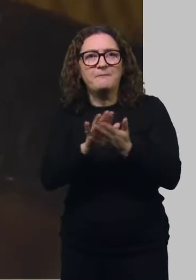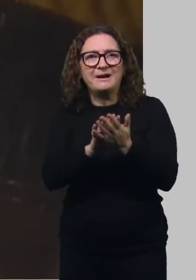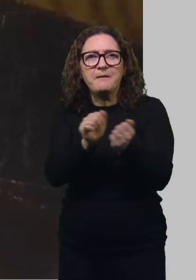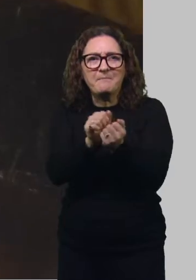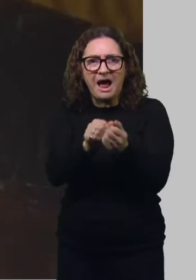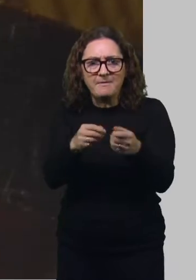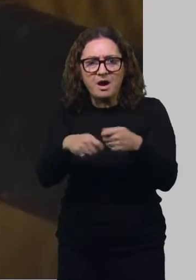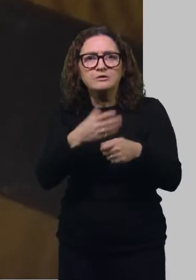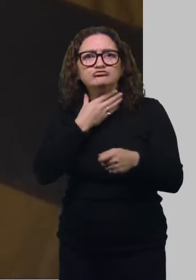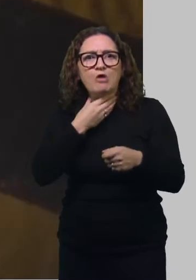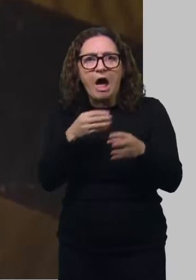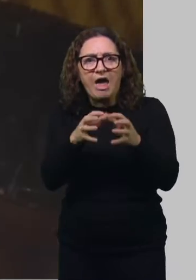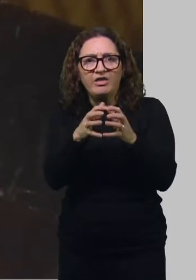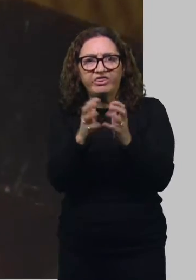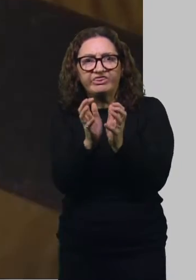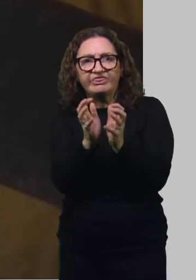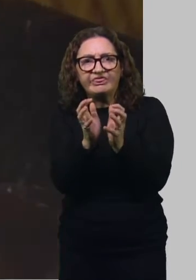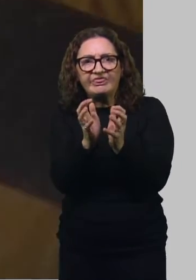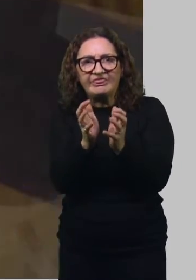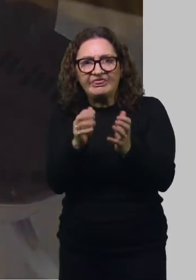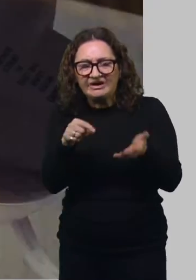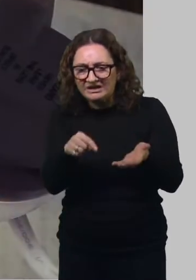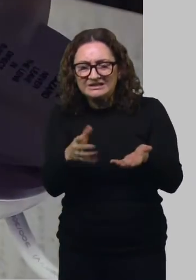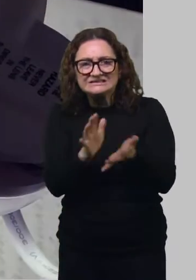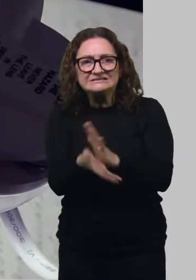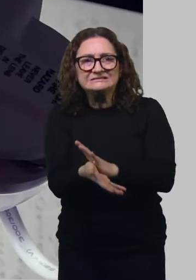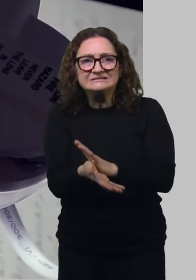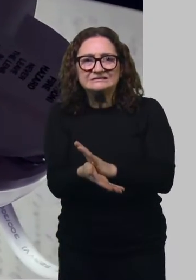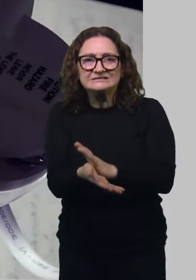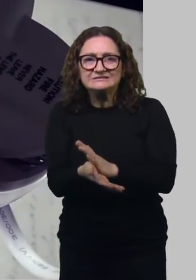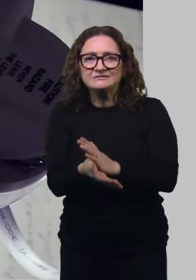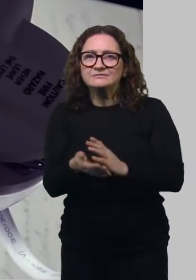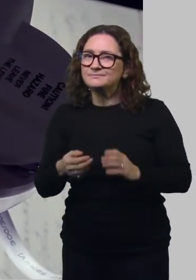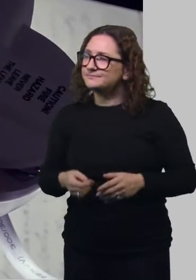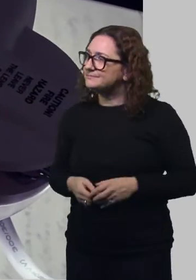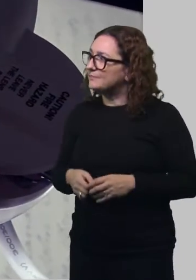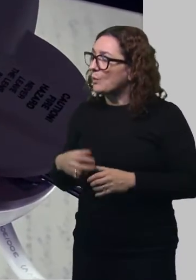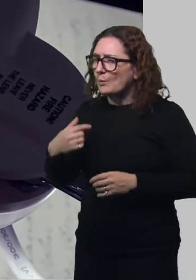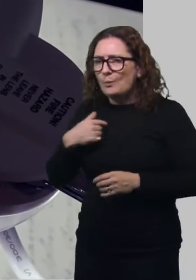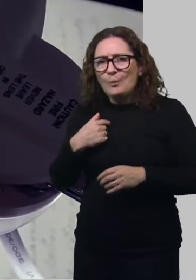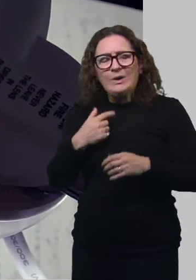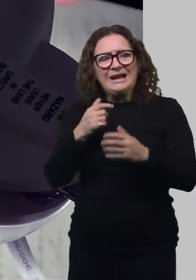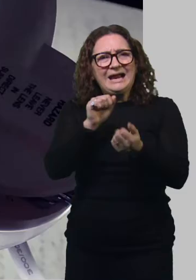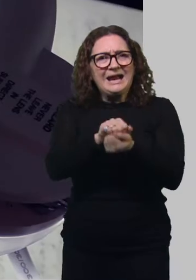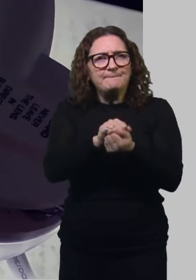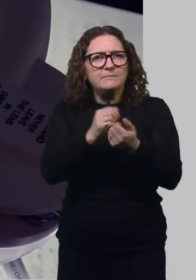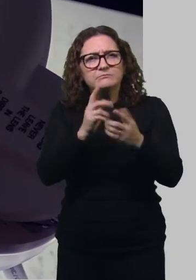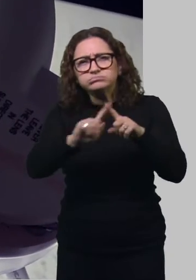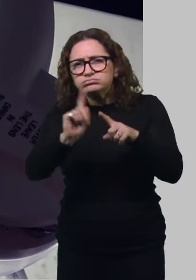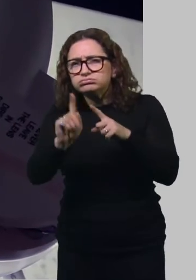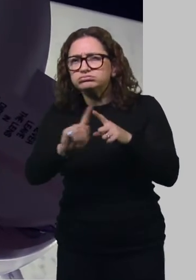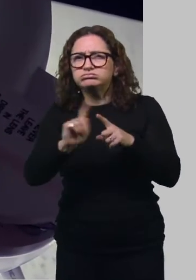records brittle and fragile and prone to damage. We store many types of material: